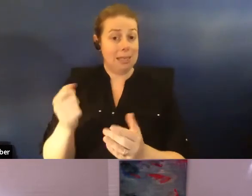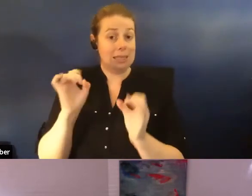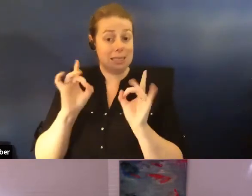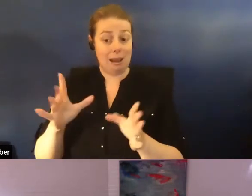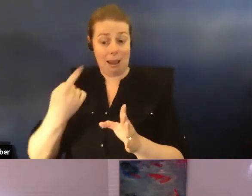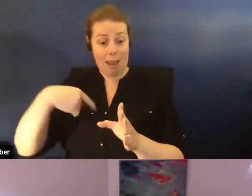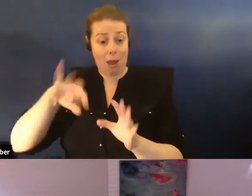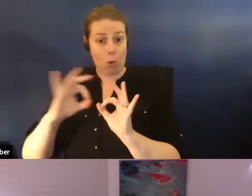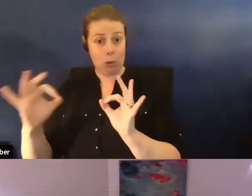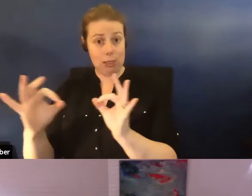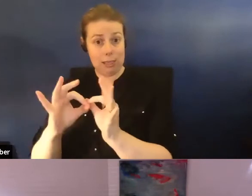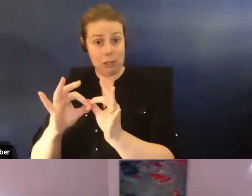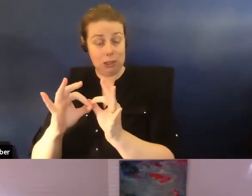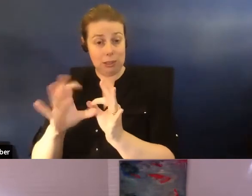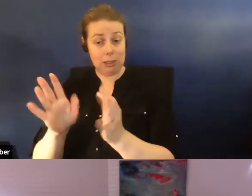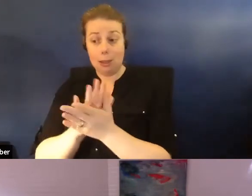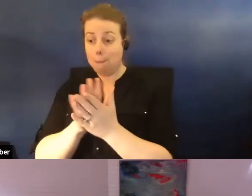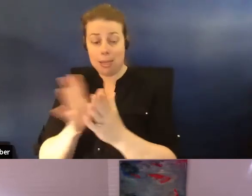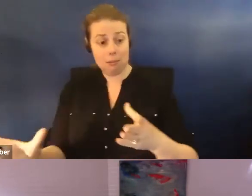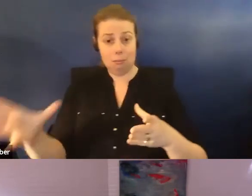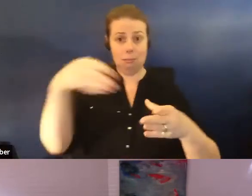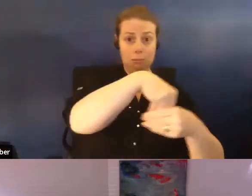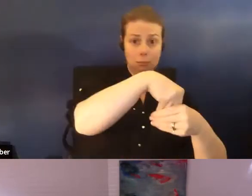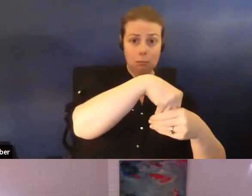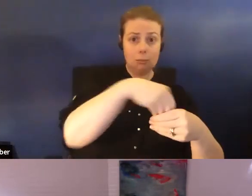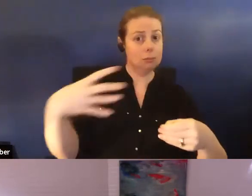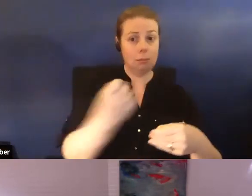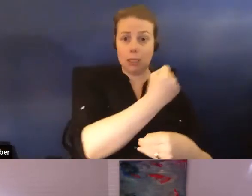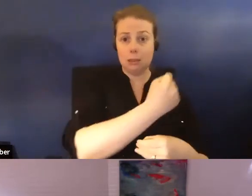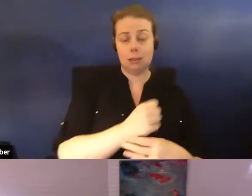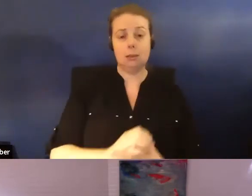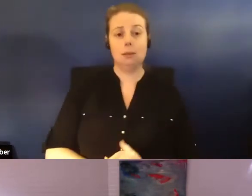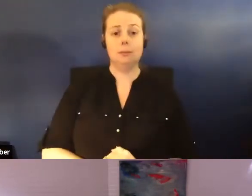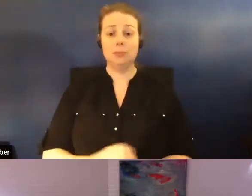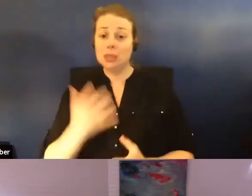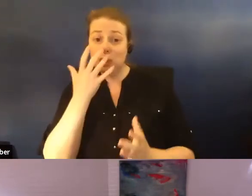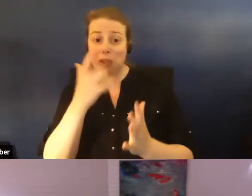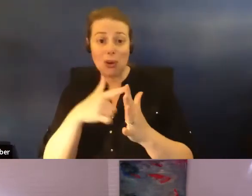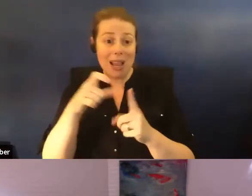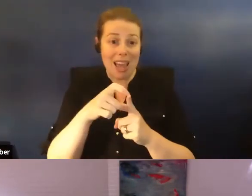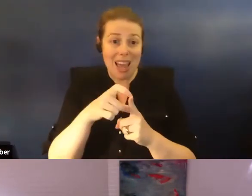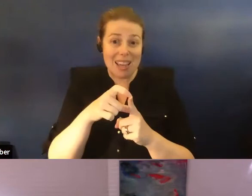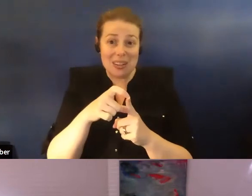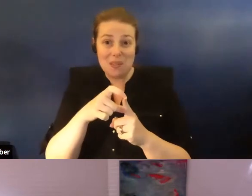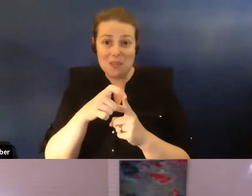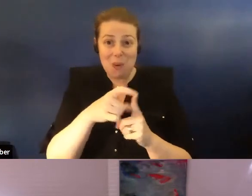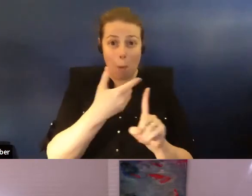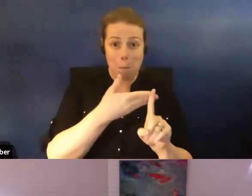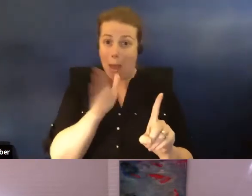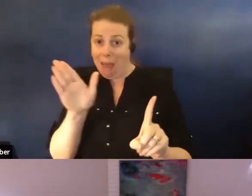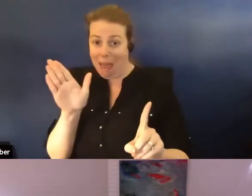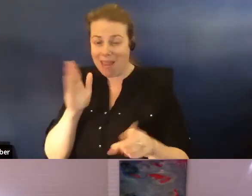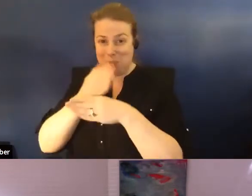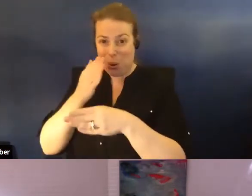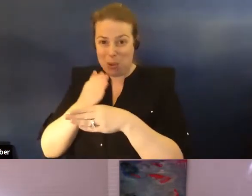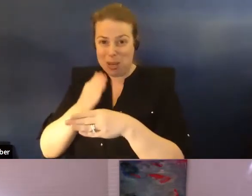do that is to keep people with disability at the centre of those organisations. So sorry, Ed, for hijacking the agenda onto employment, but I just